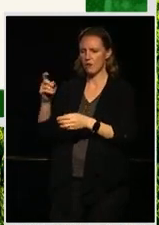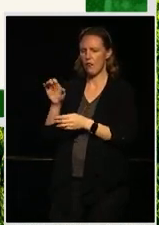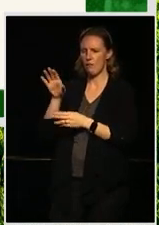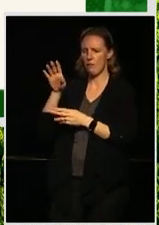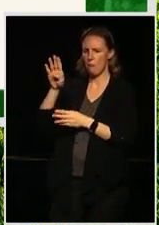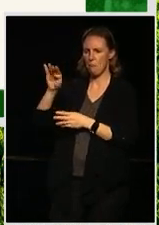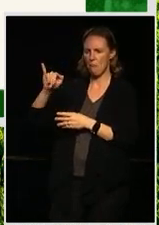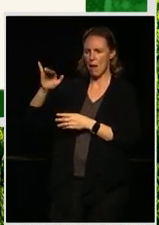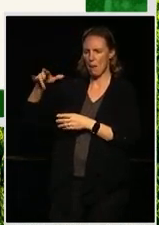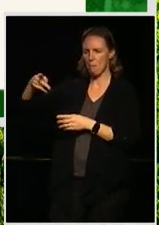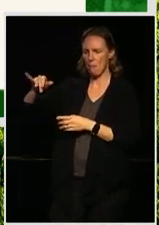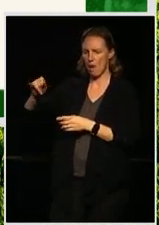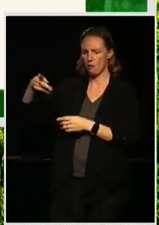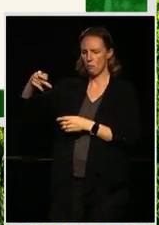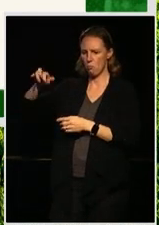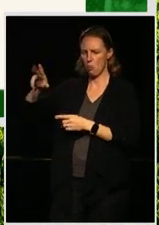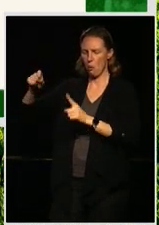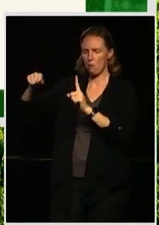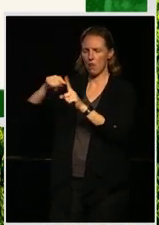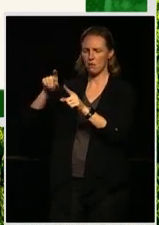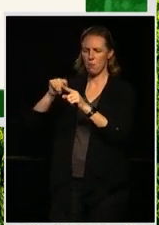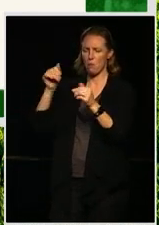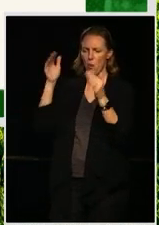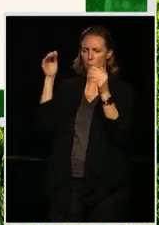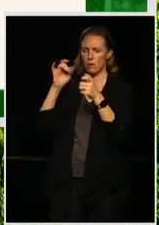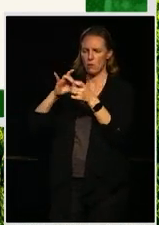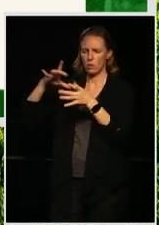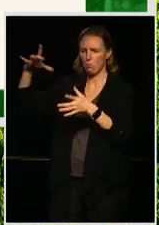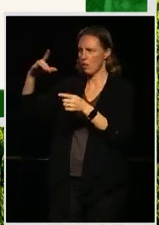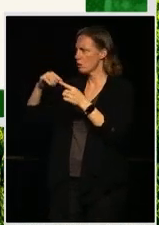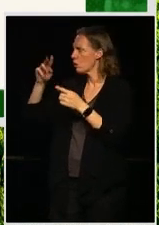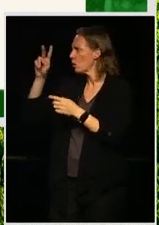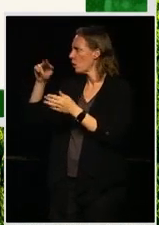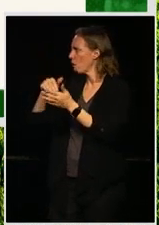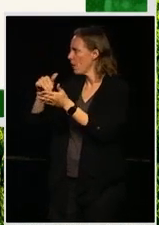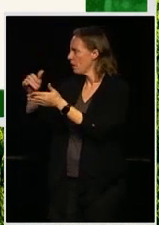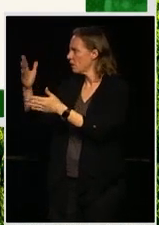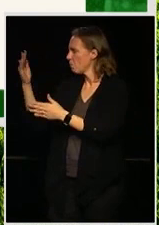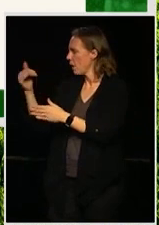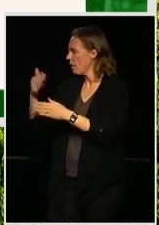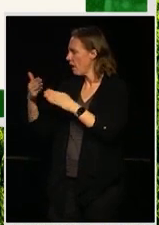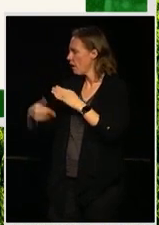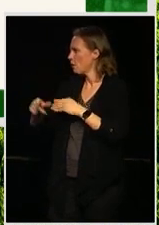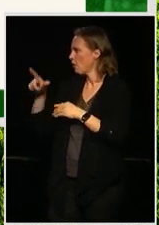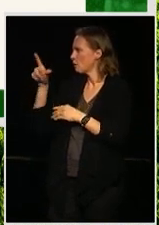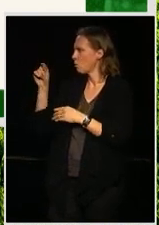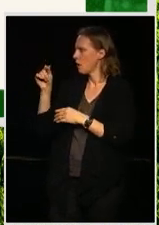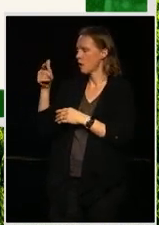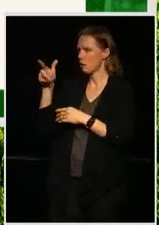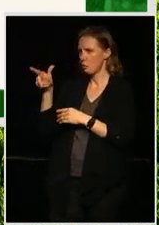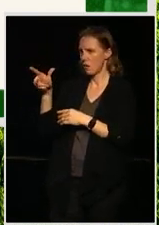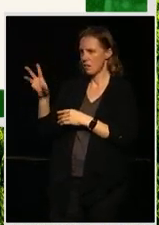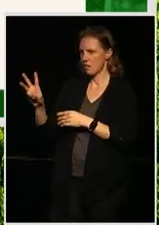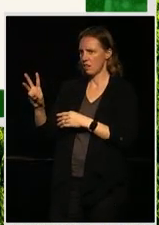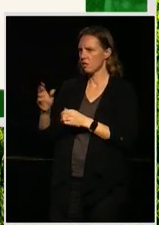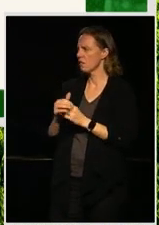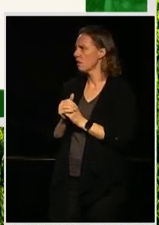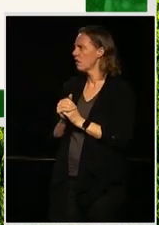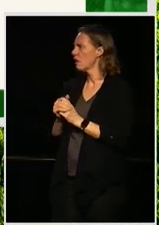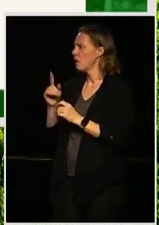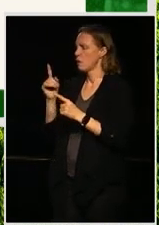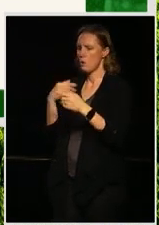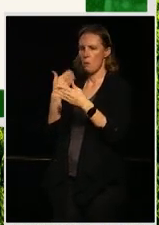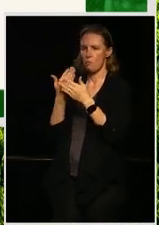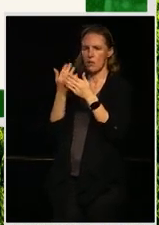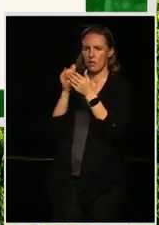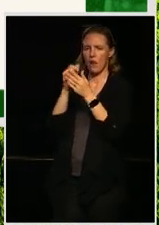expand the market to $25 million by the end of 2026. In order to reach that goal, we have to be working